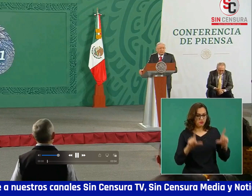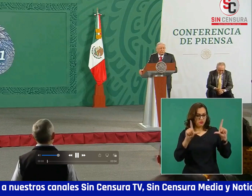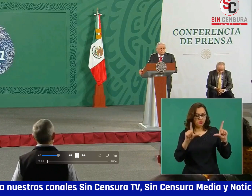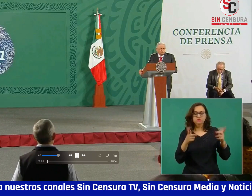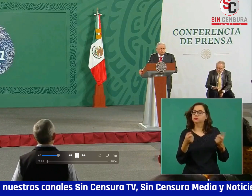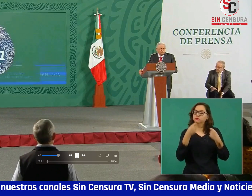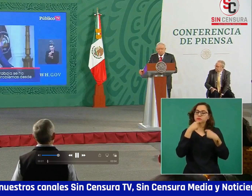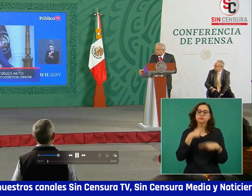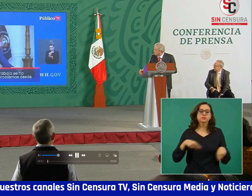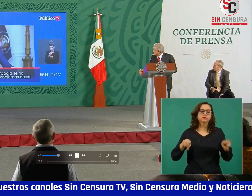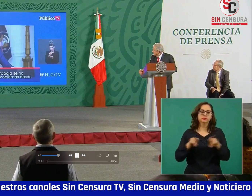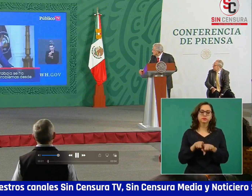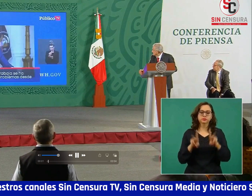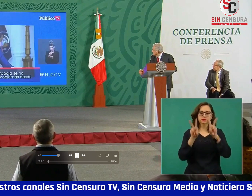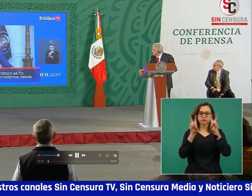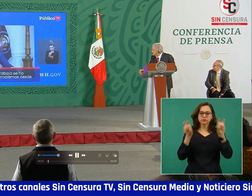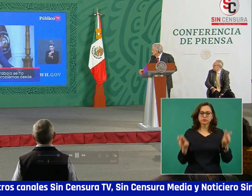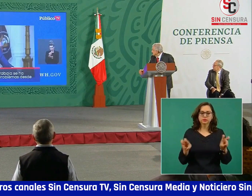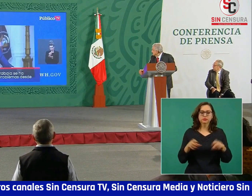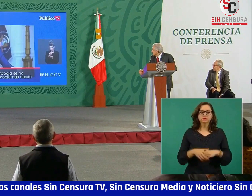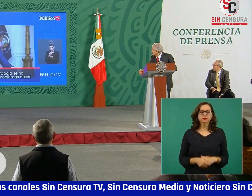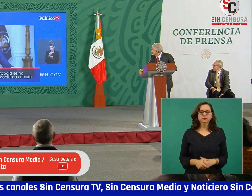Lo mismo.